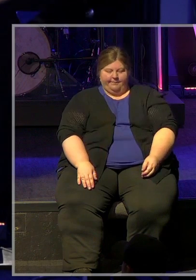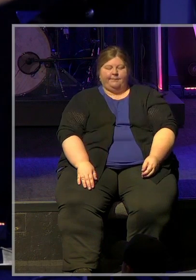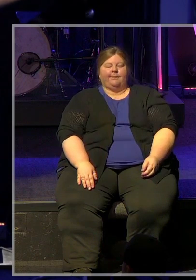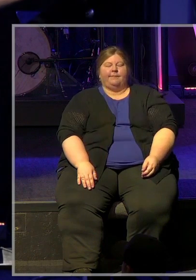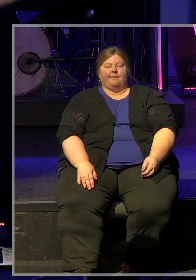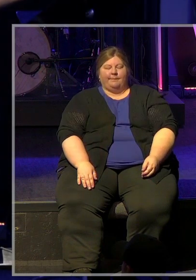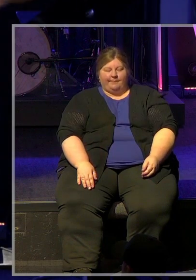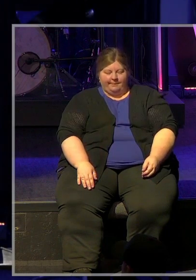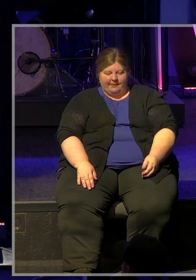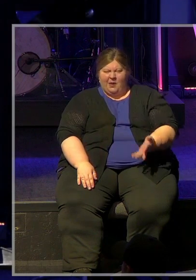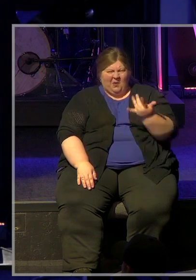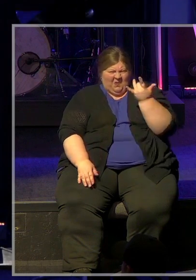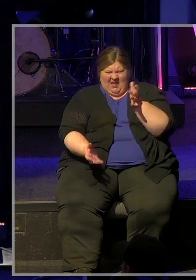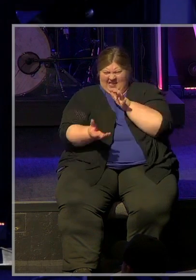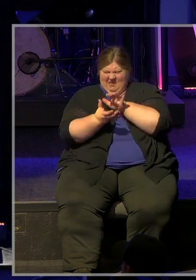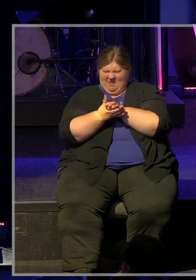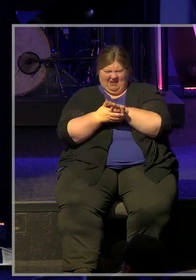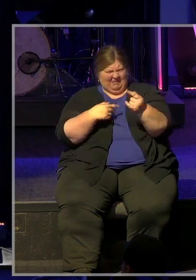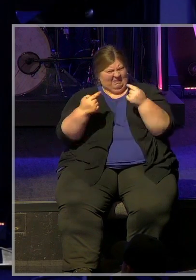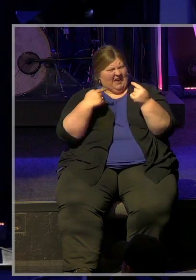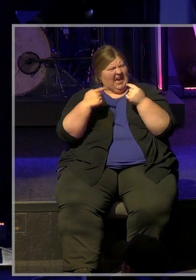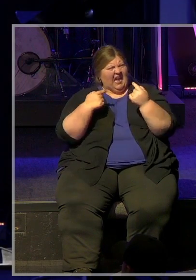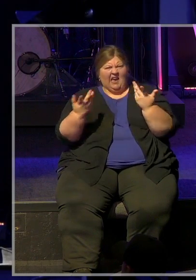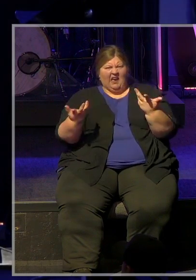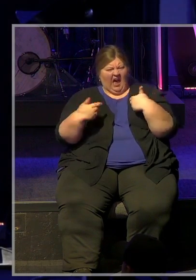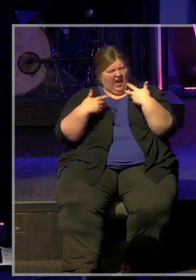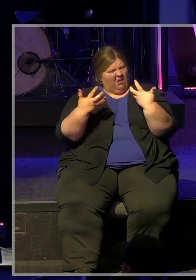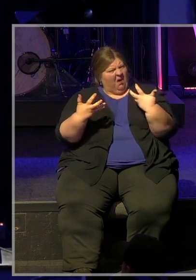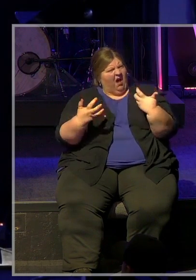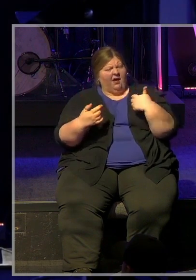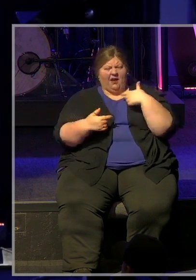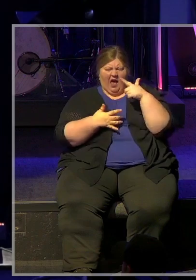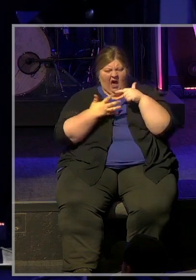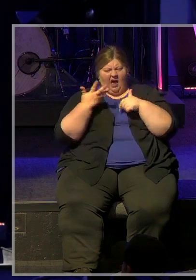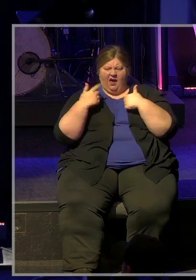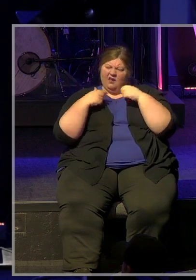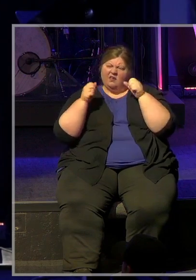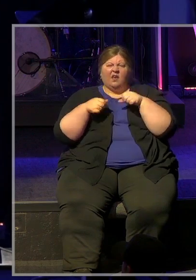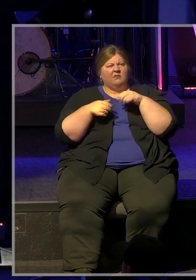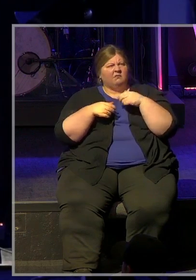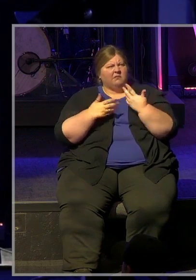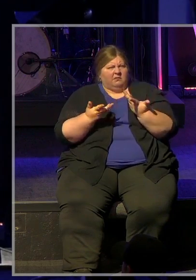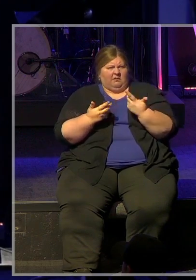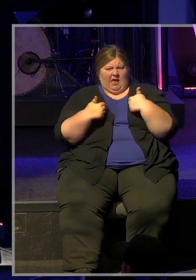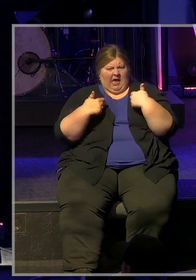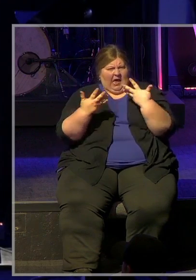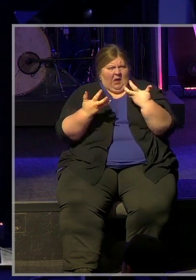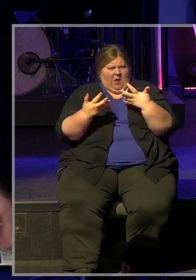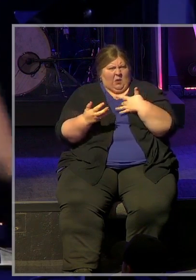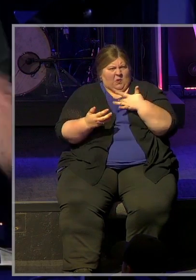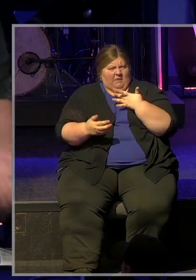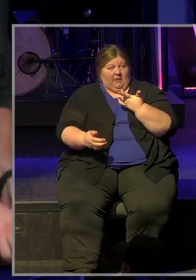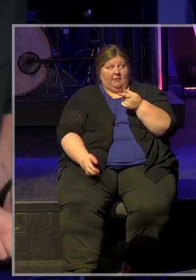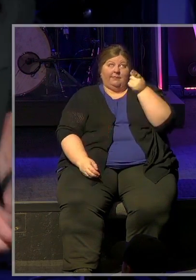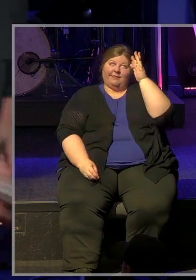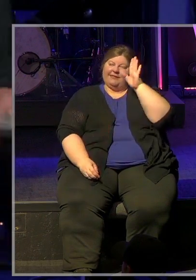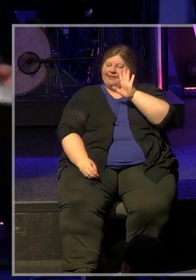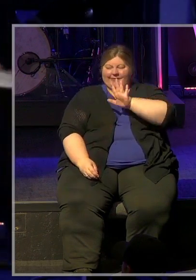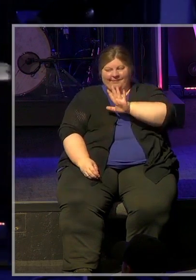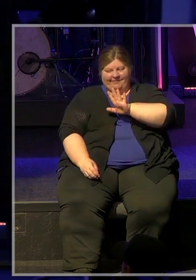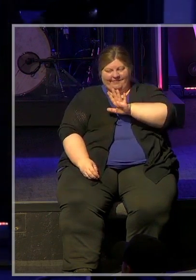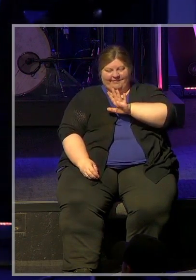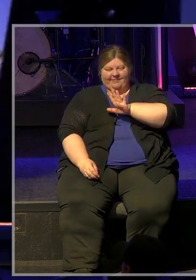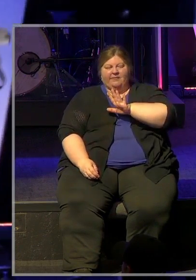married? This is about me. This is about what I want. This is about what I can glean, what I want to fill. And God goes, it's